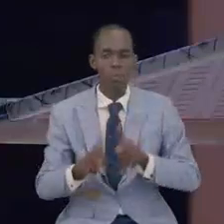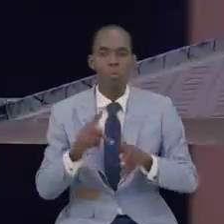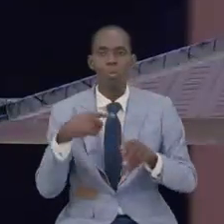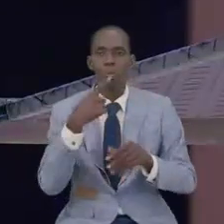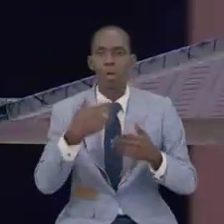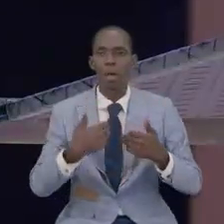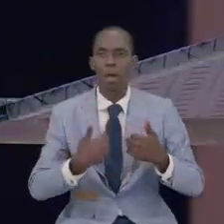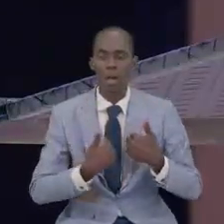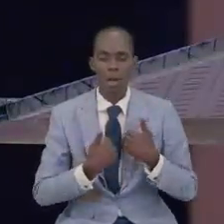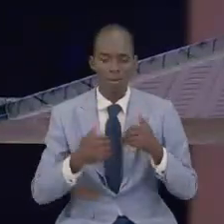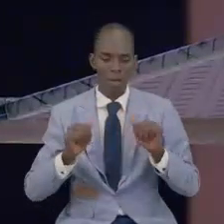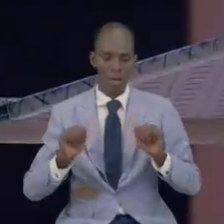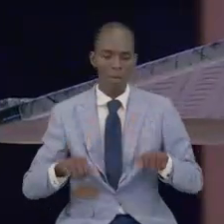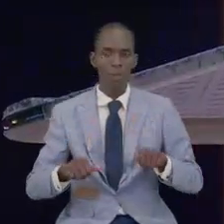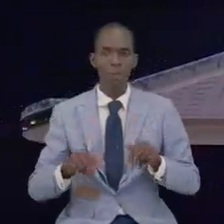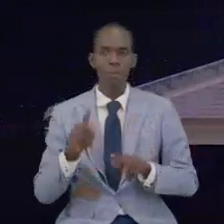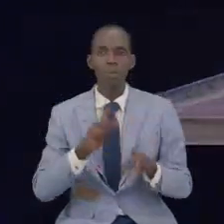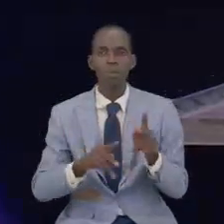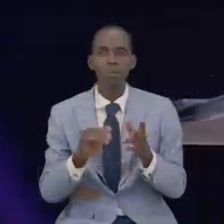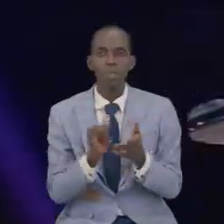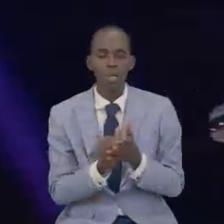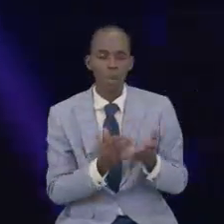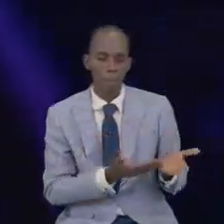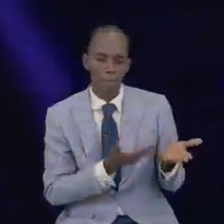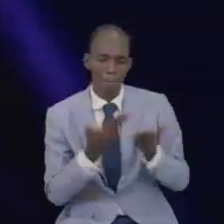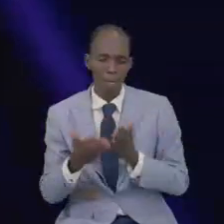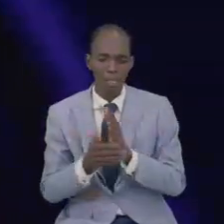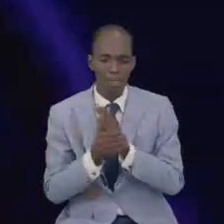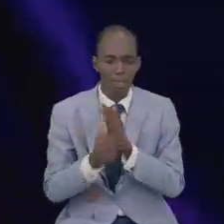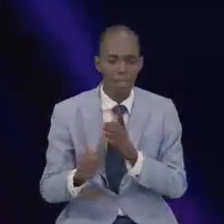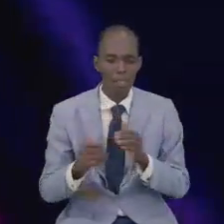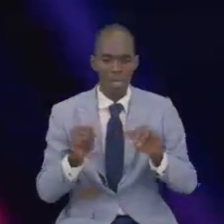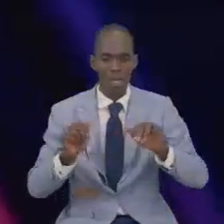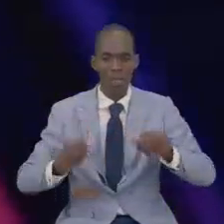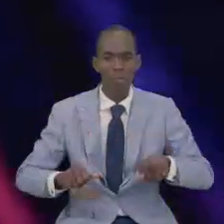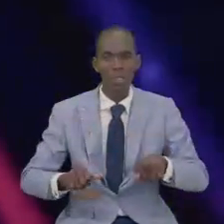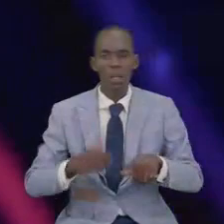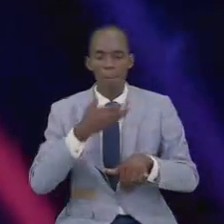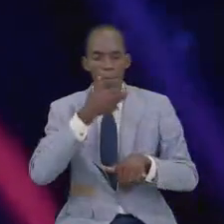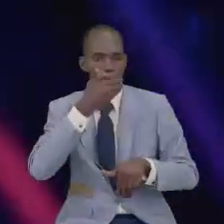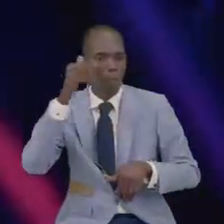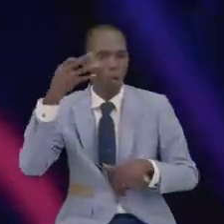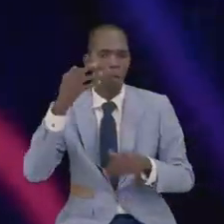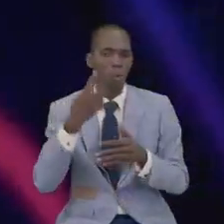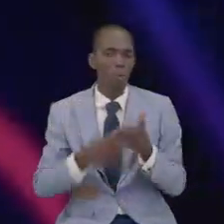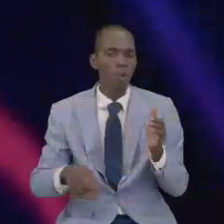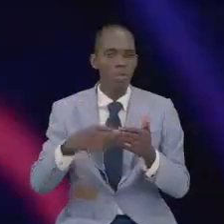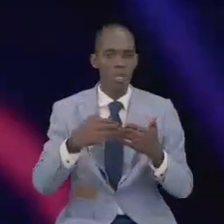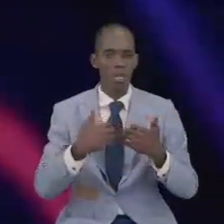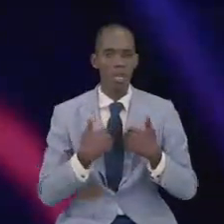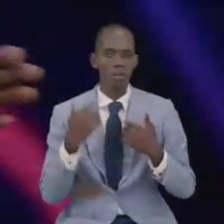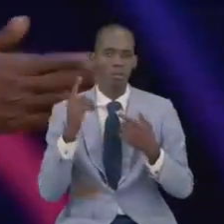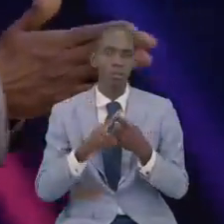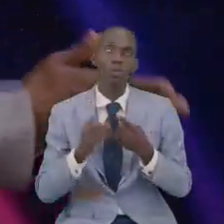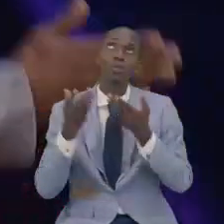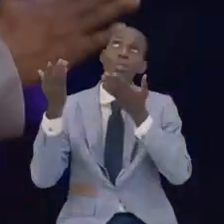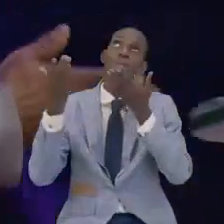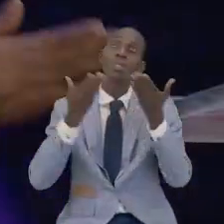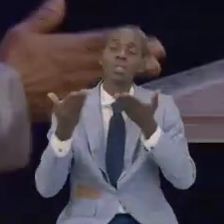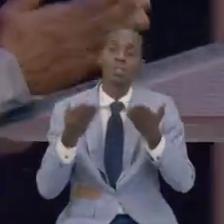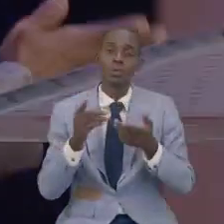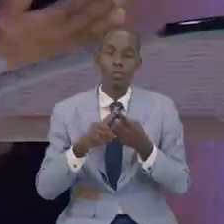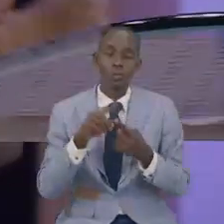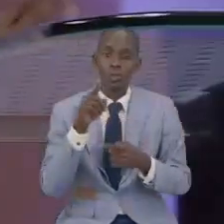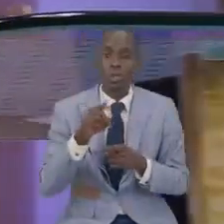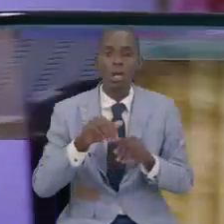have ability, and the people that bring their skill and their ability and the best of what they have to his service, how much